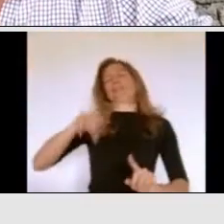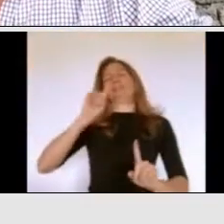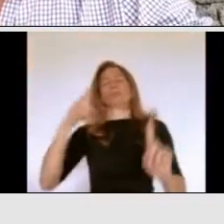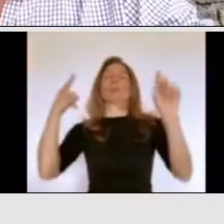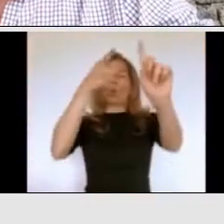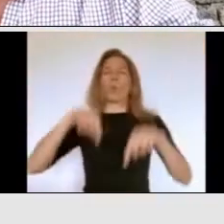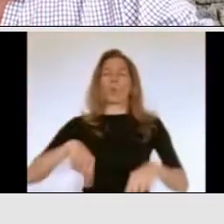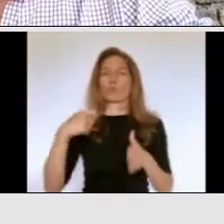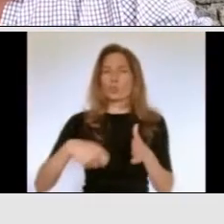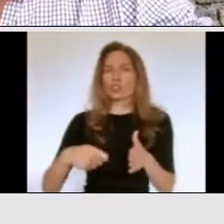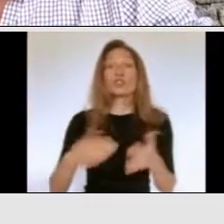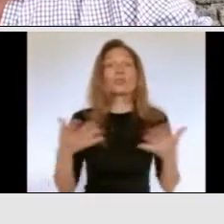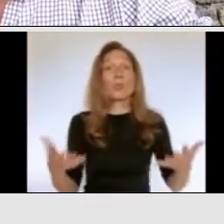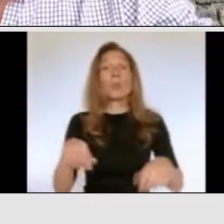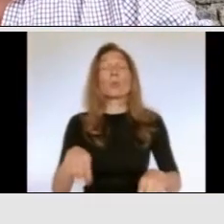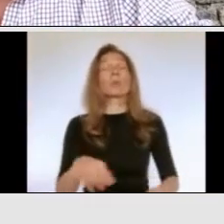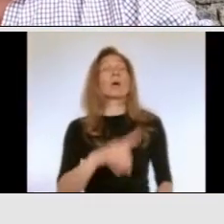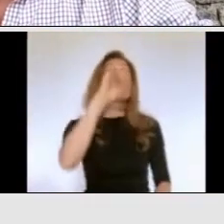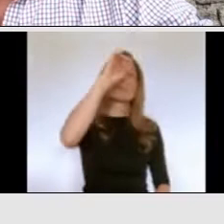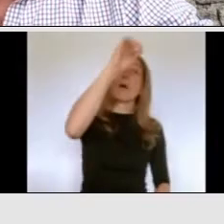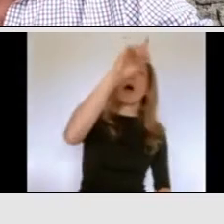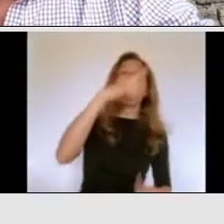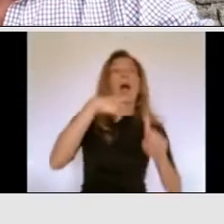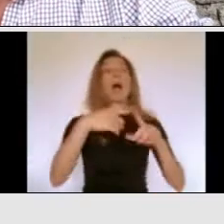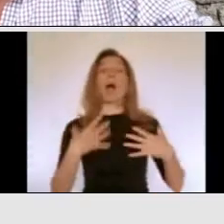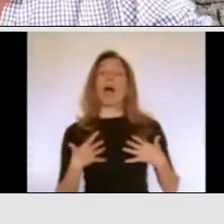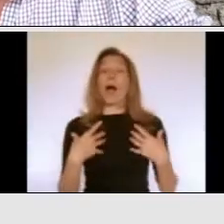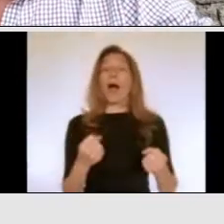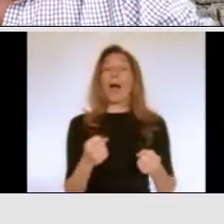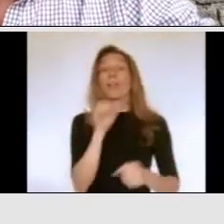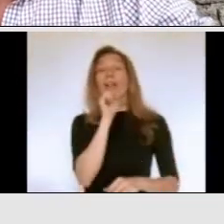this notion of smart and healthy aging,